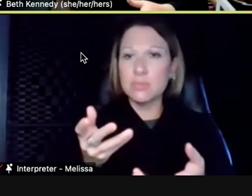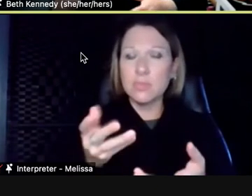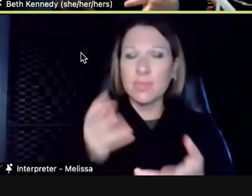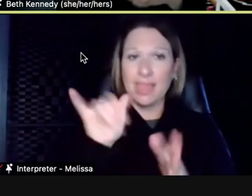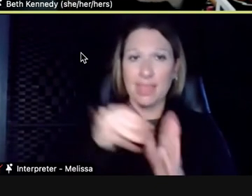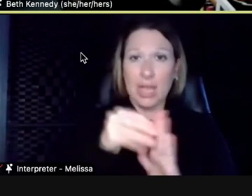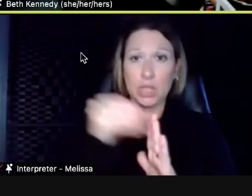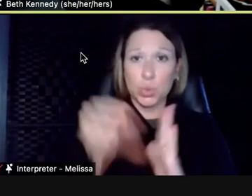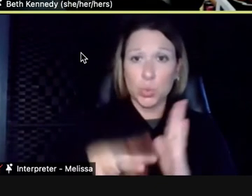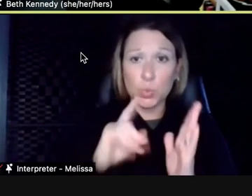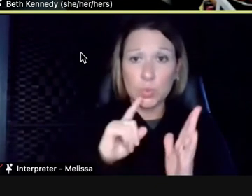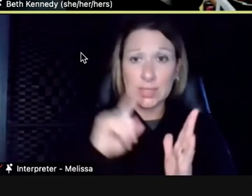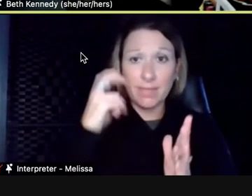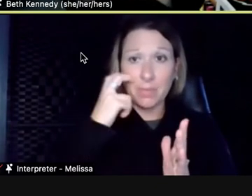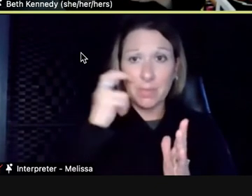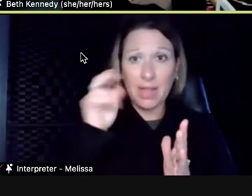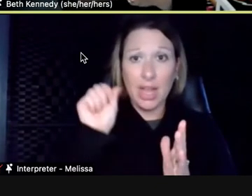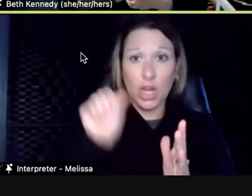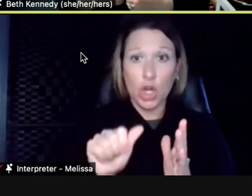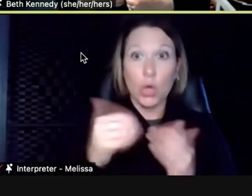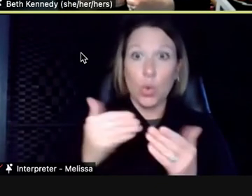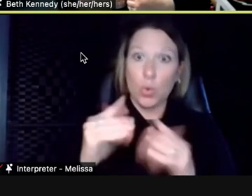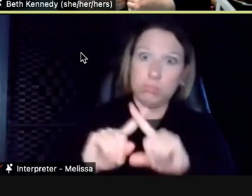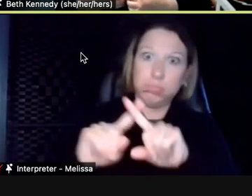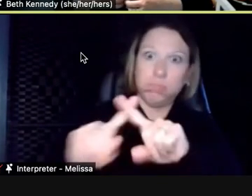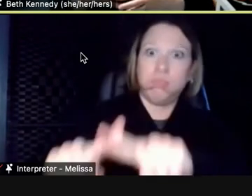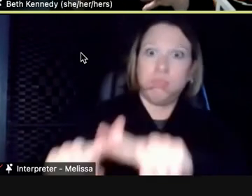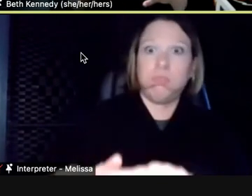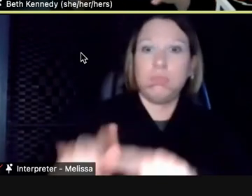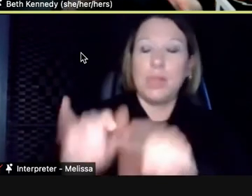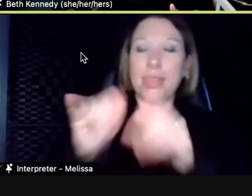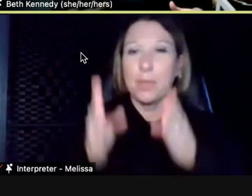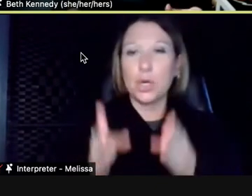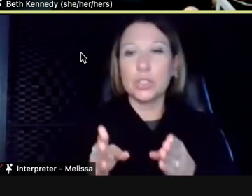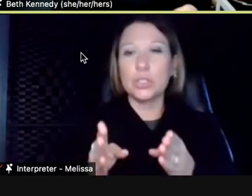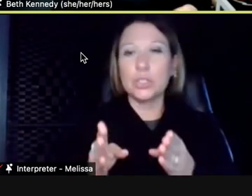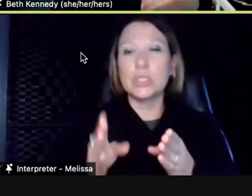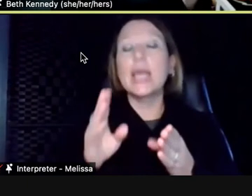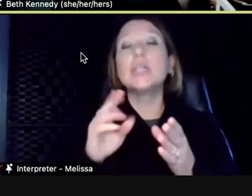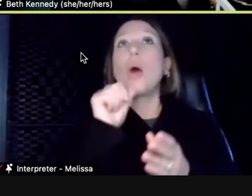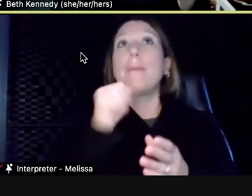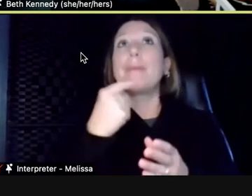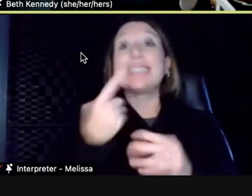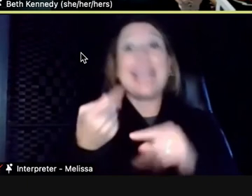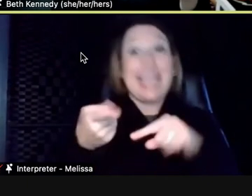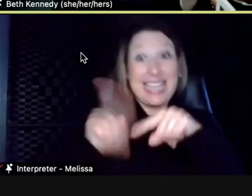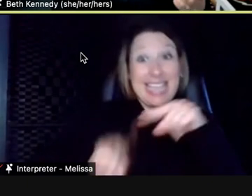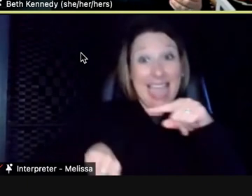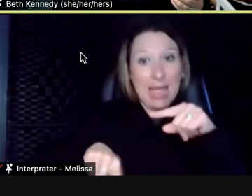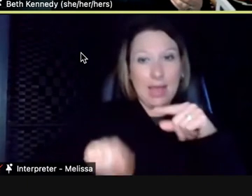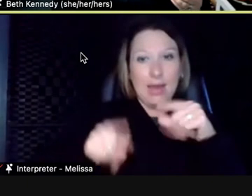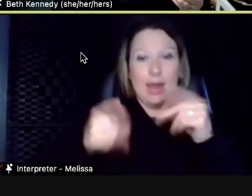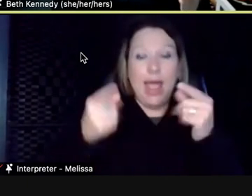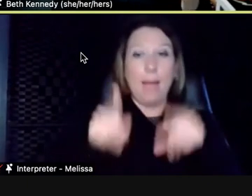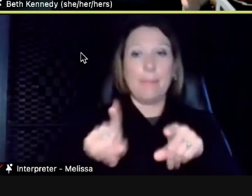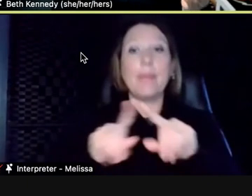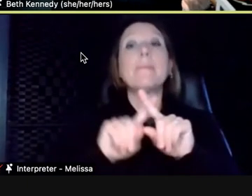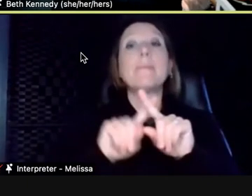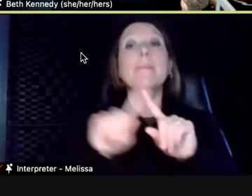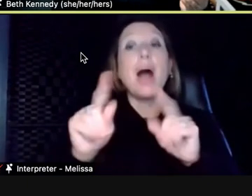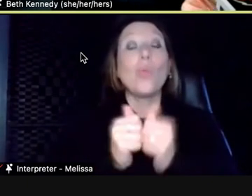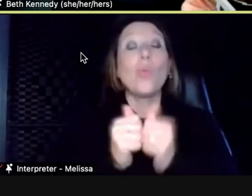who's deafblind could become really reliant on that person. So I'm not saying it can't happen. I'm just saying that with the right training,